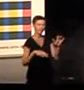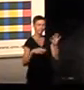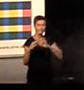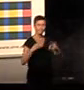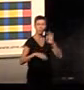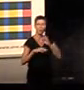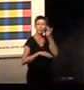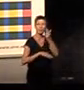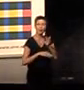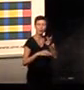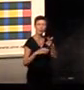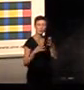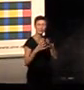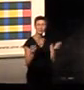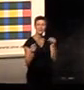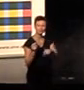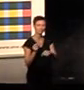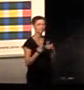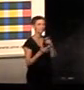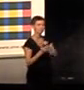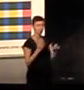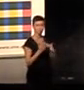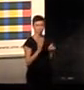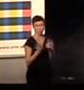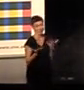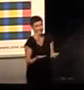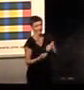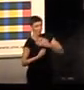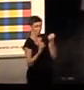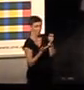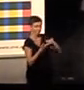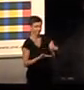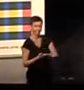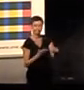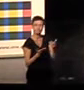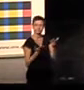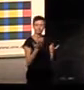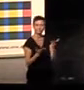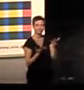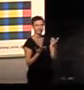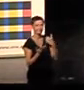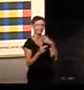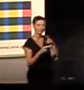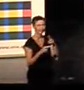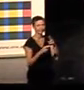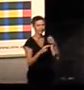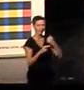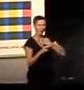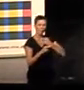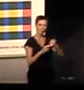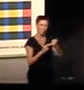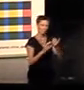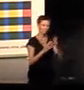sylvia botella en ik weet frank the classf to have ballon en flanders en